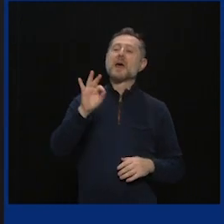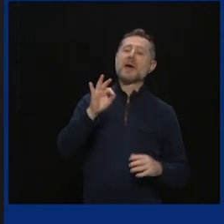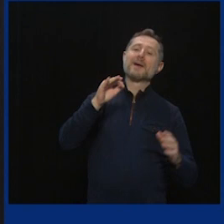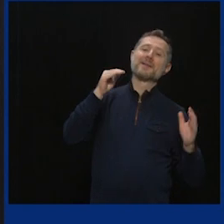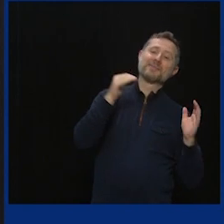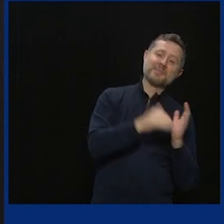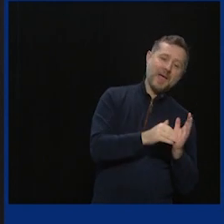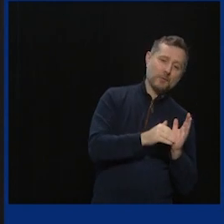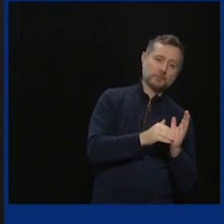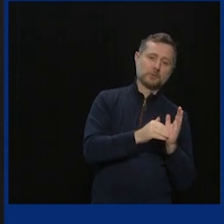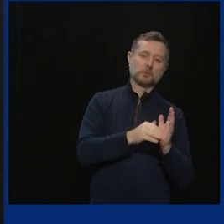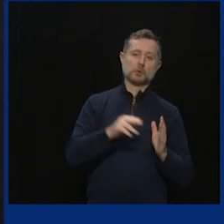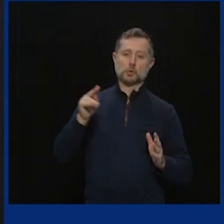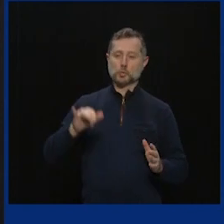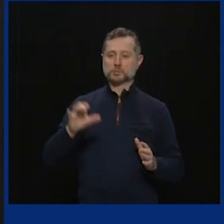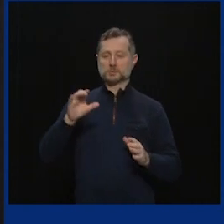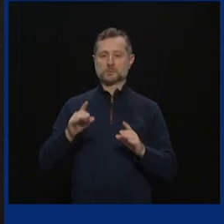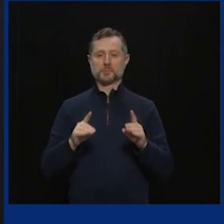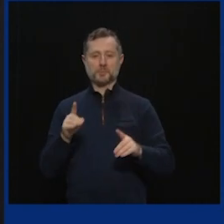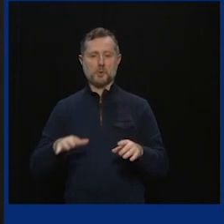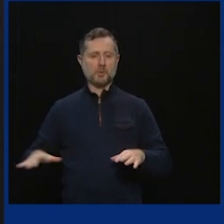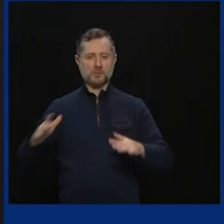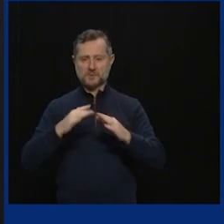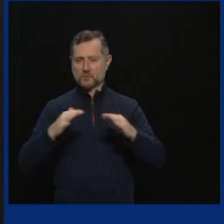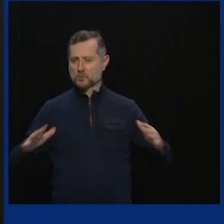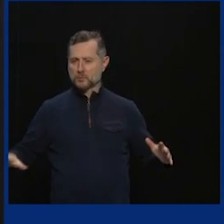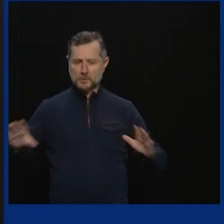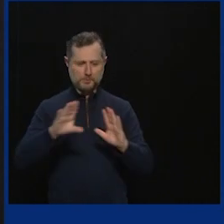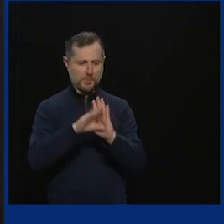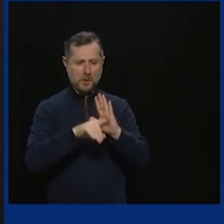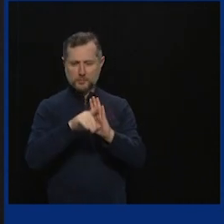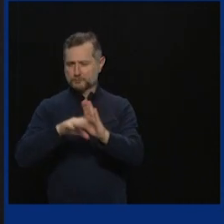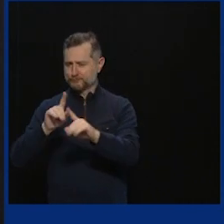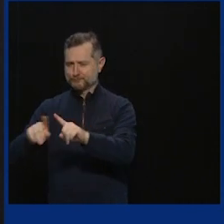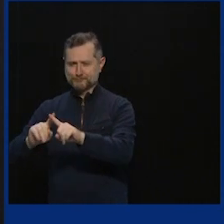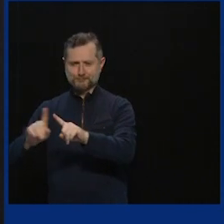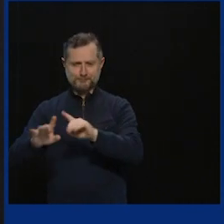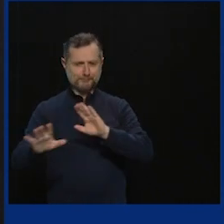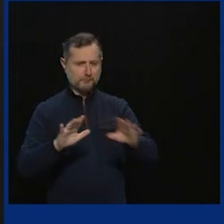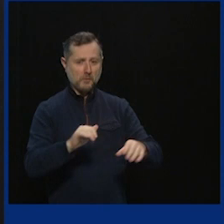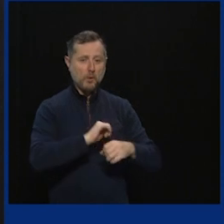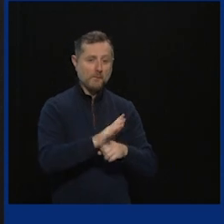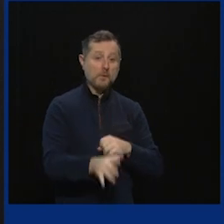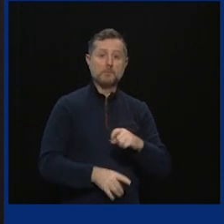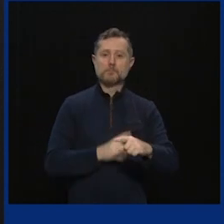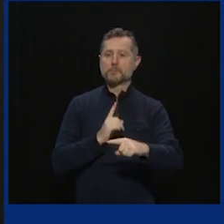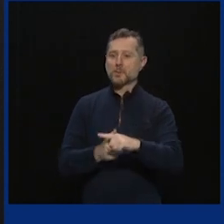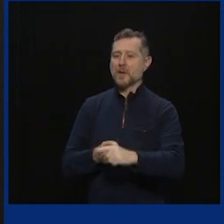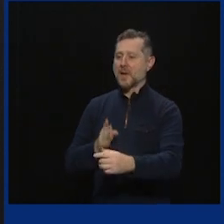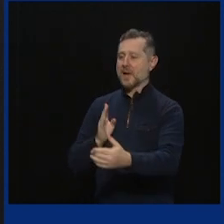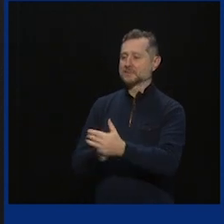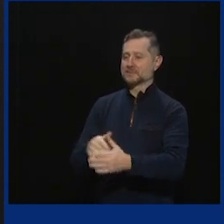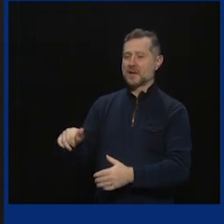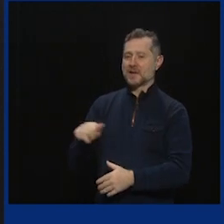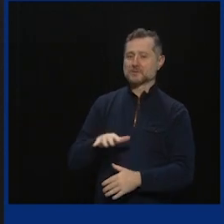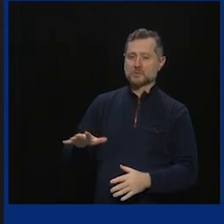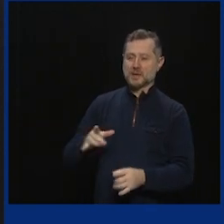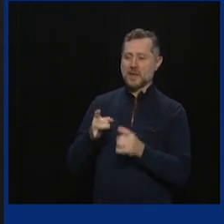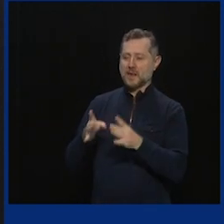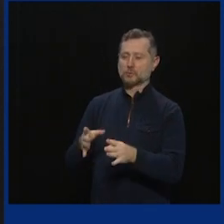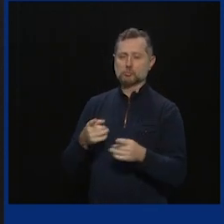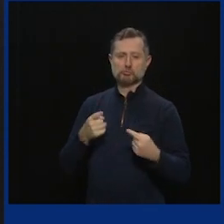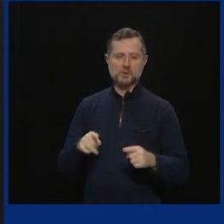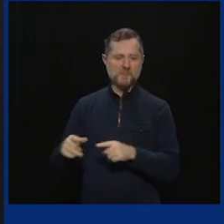of COVID as well as anti-Asian hate crimes. The Asian American community was the first to suffer. And with the